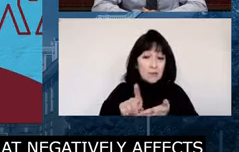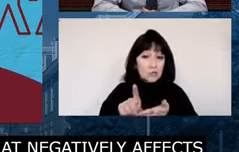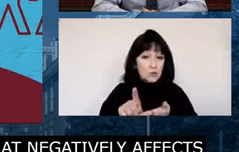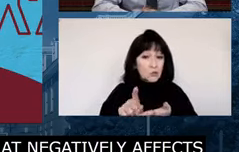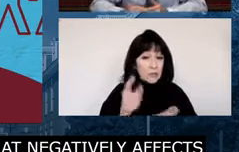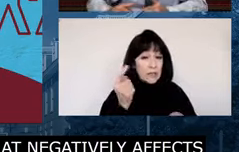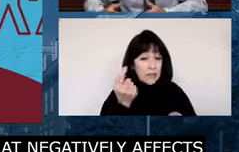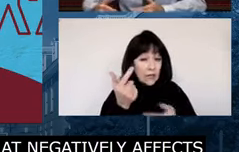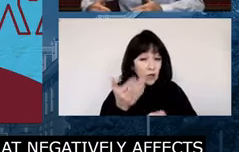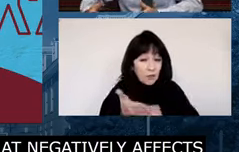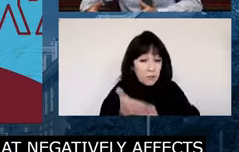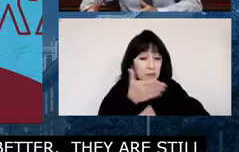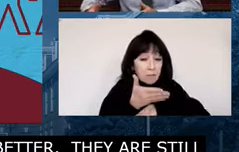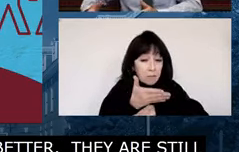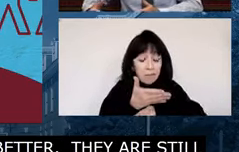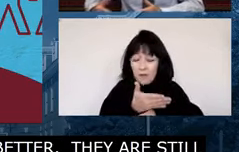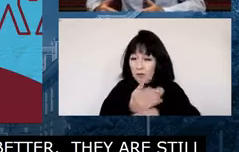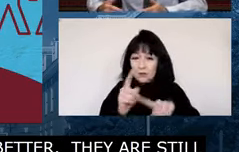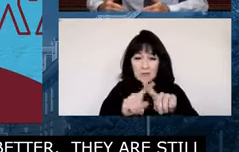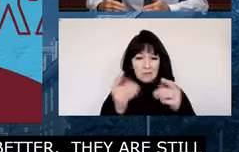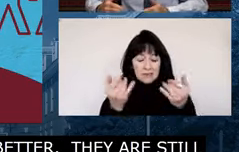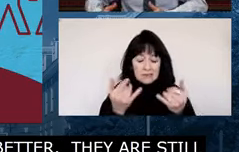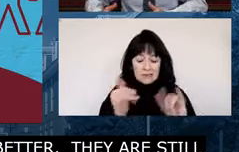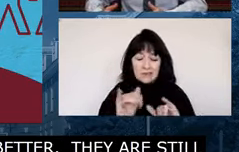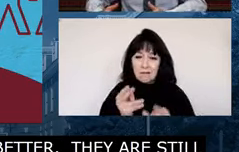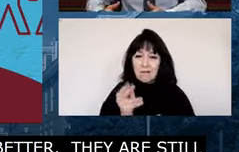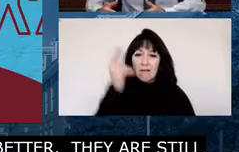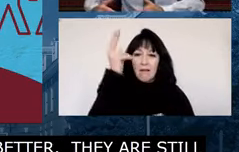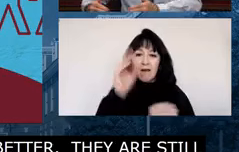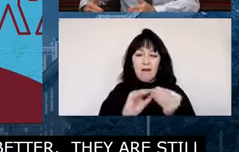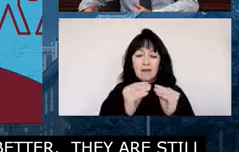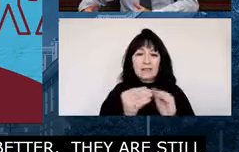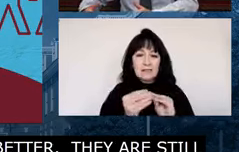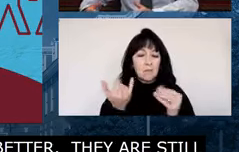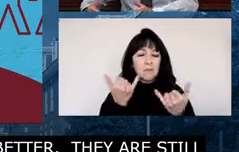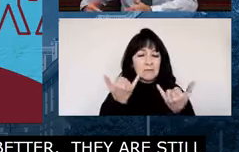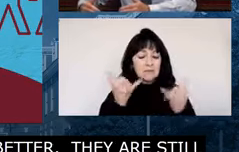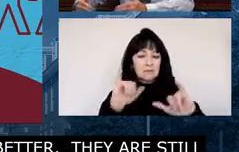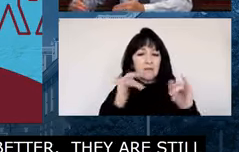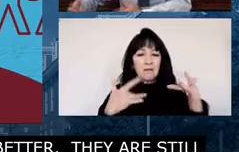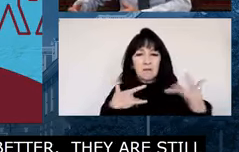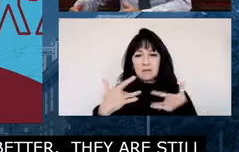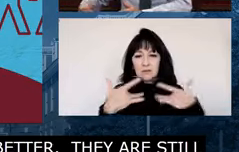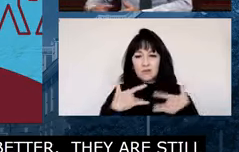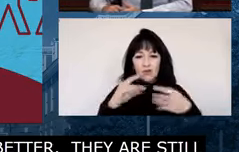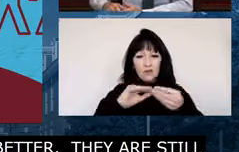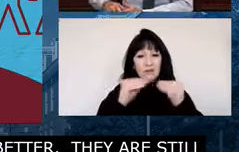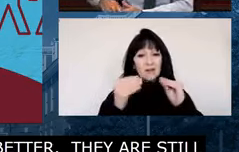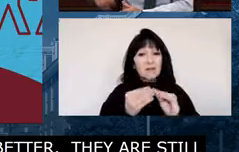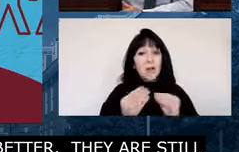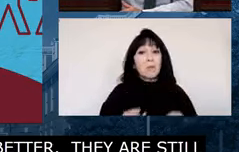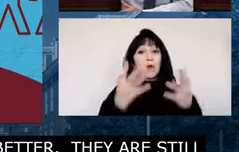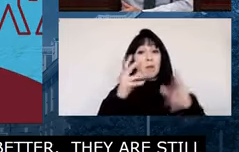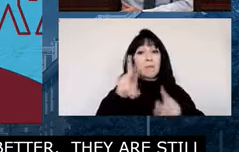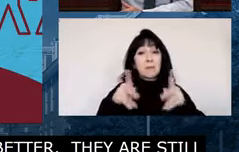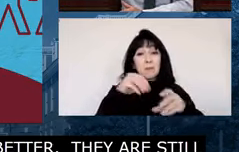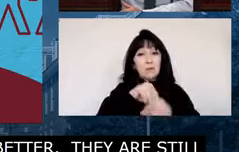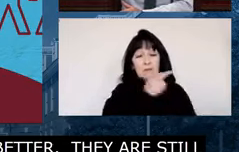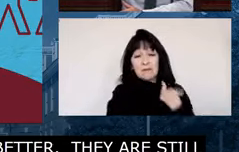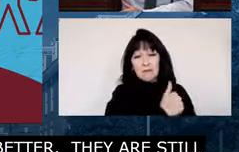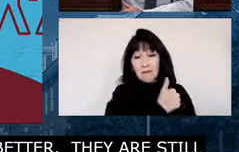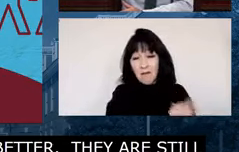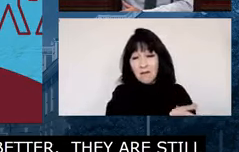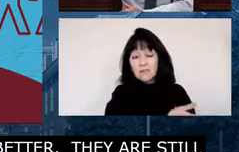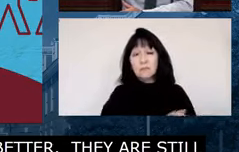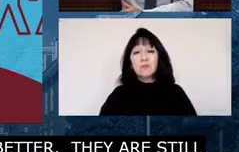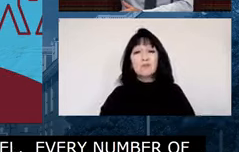high at every level, every, number of positive cases, number of hospitalizations, percent positive, or,